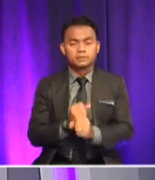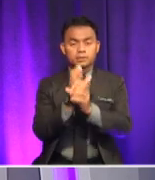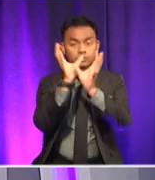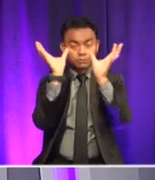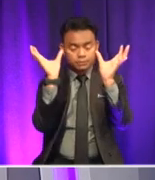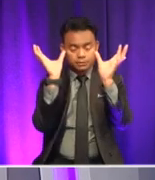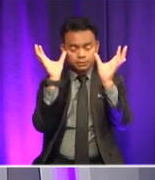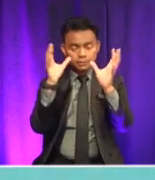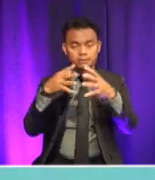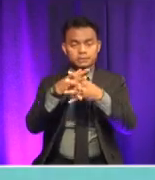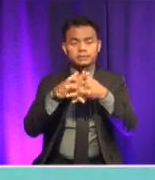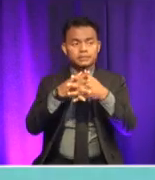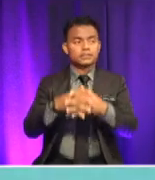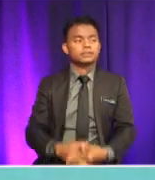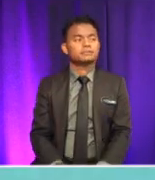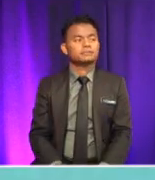Hi! Give us a wave.